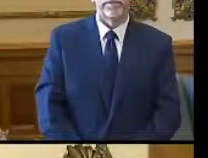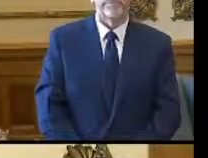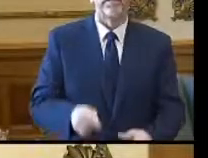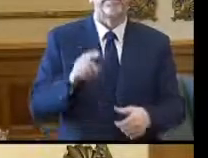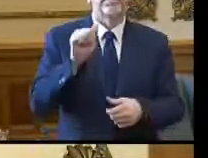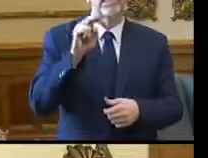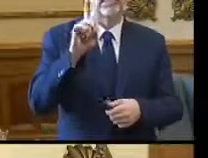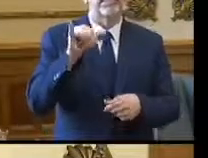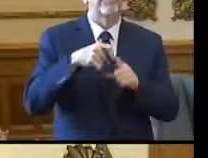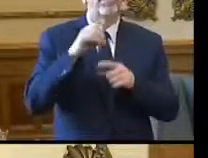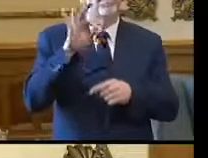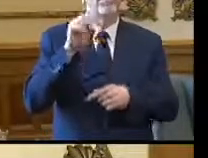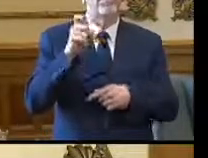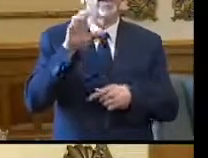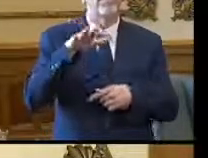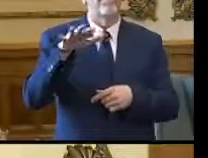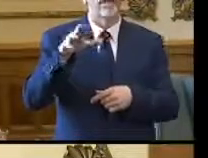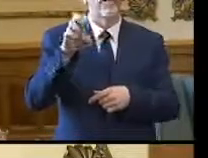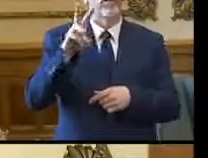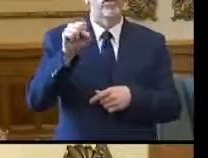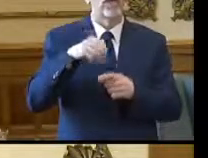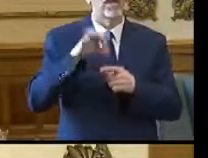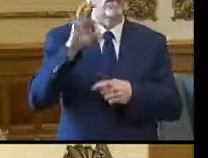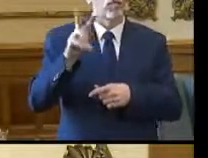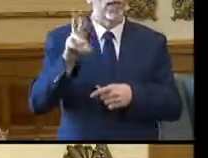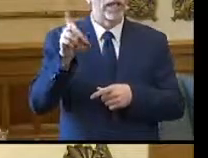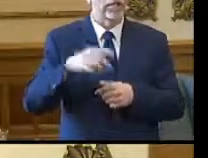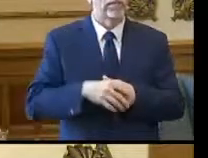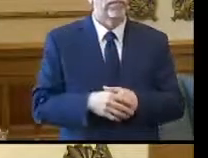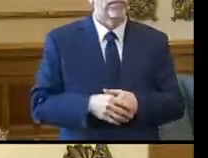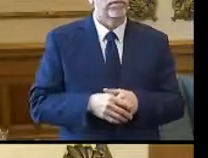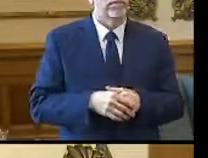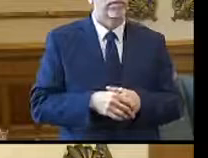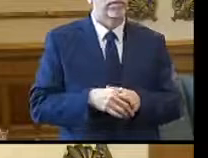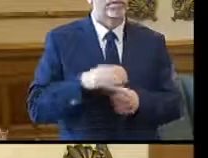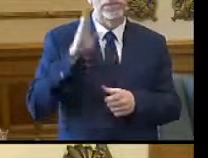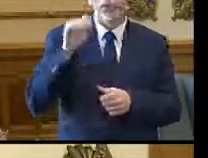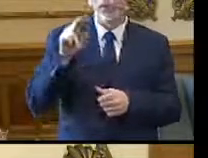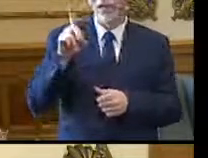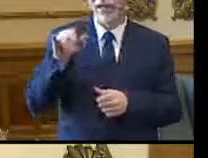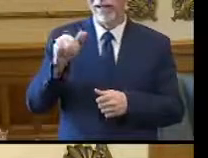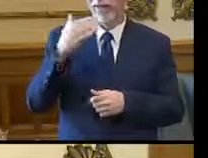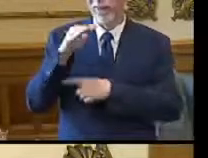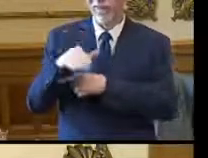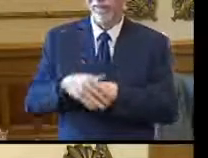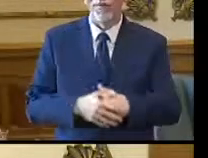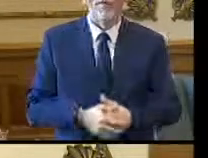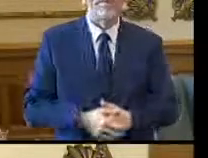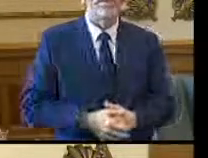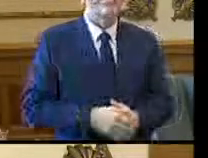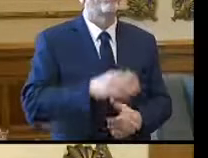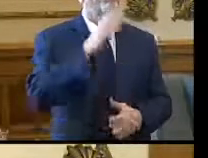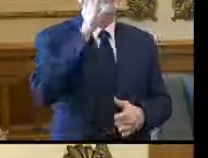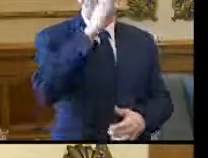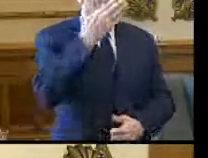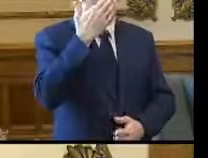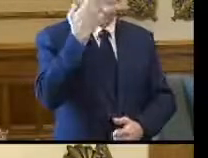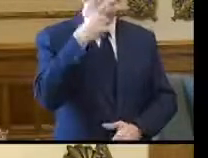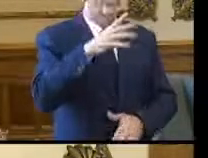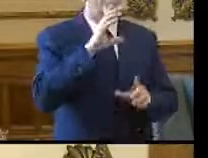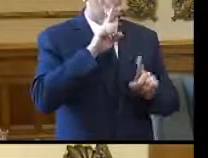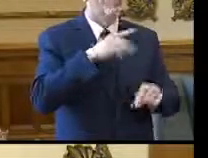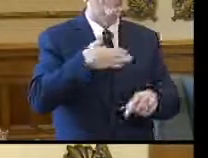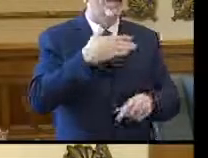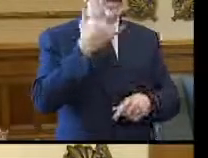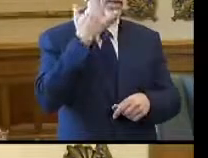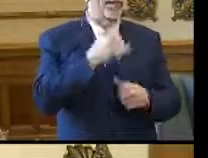Andy, Fox 55 News in Fort Wayne. Hello, Andy. Good afternoon. Hi there. Thank you so much for taking my